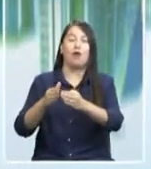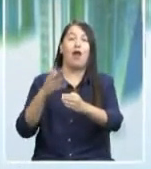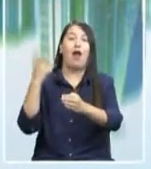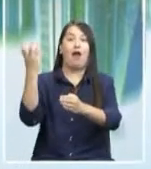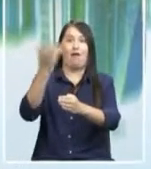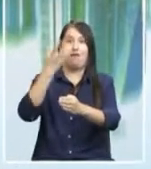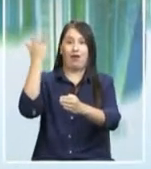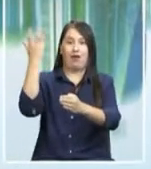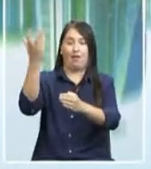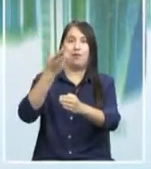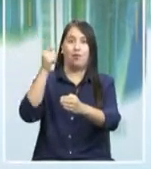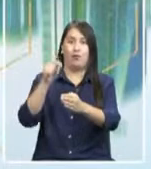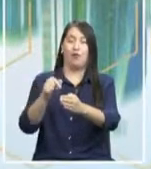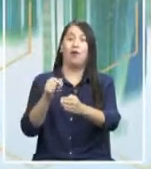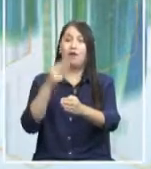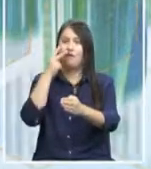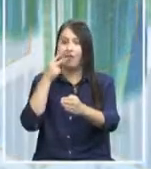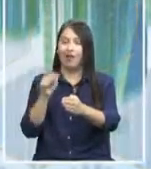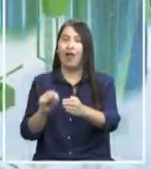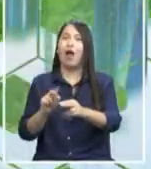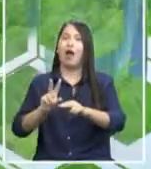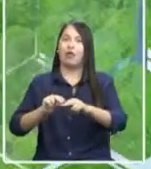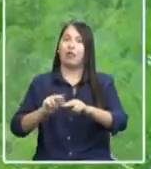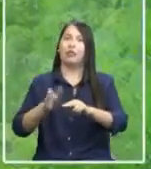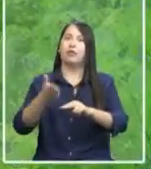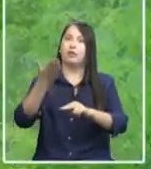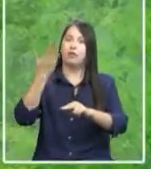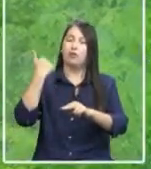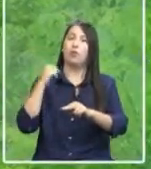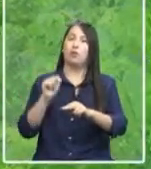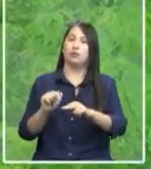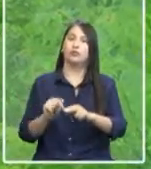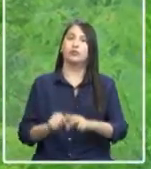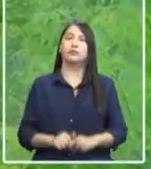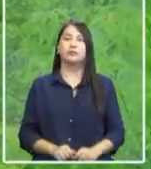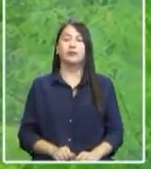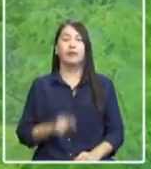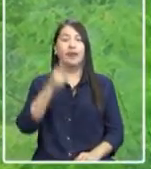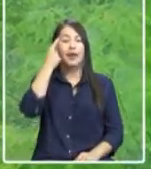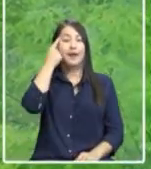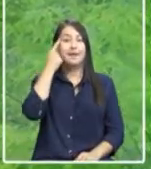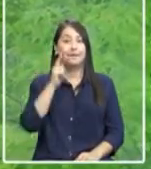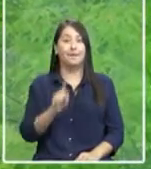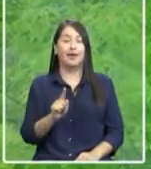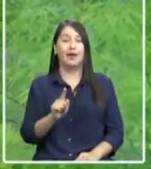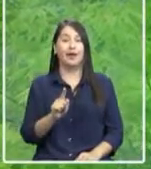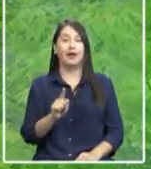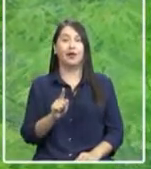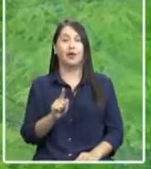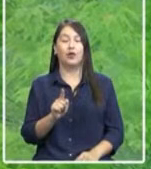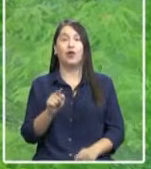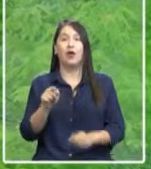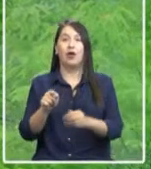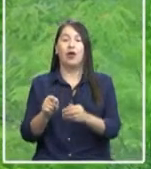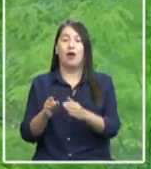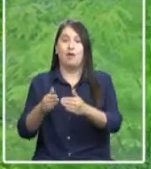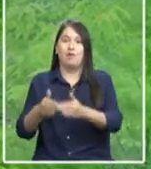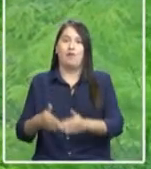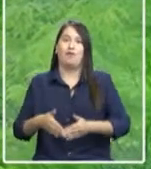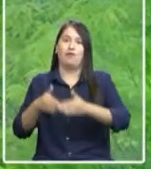were much stronger than the sailboats and rowboats that were used until